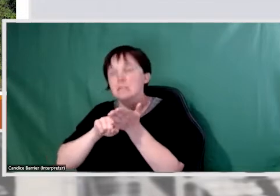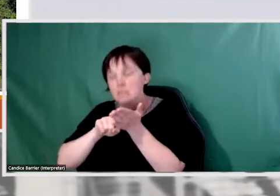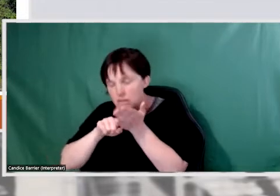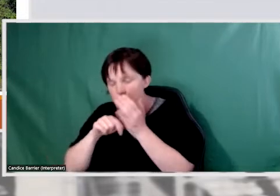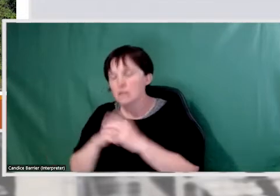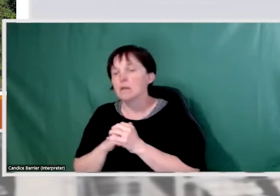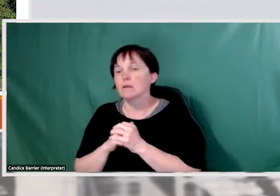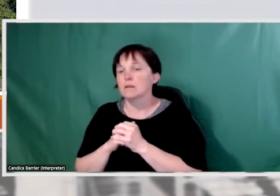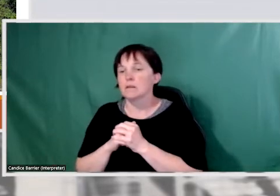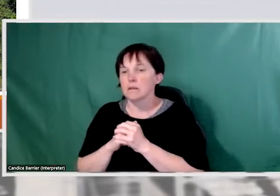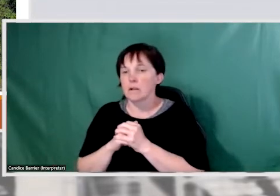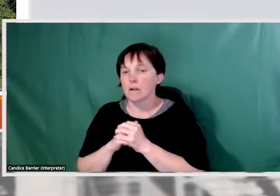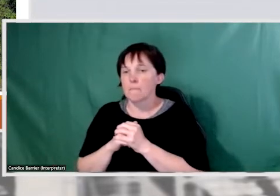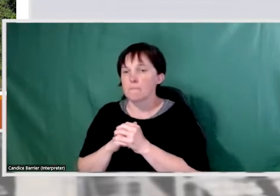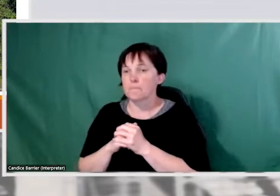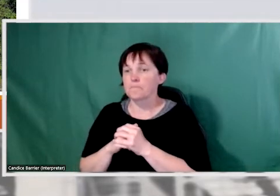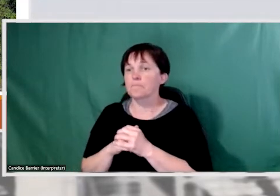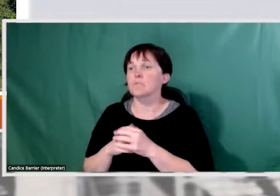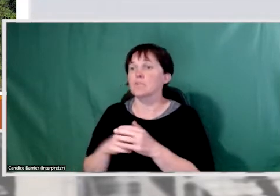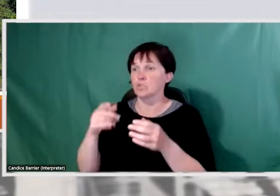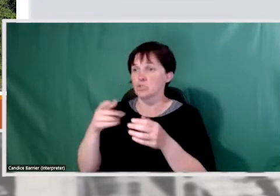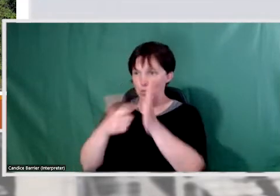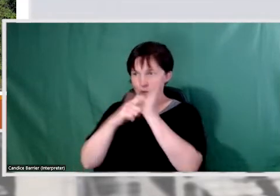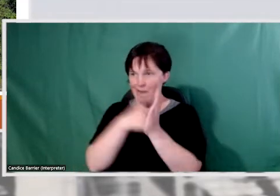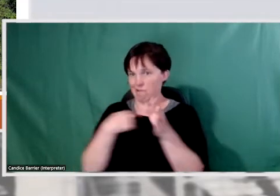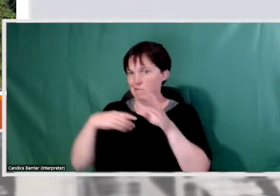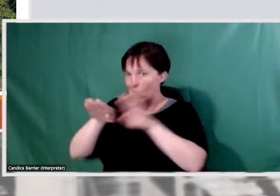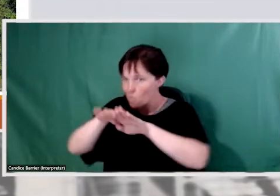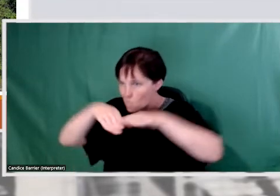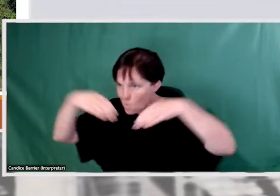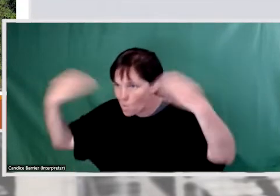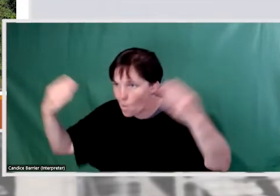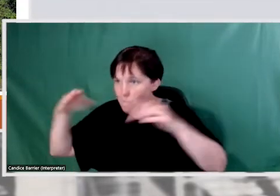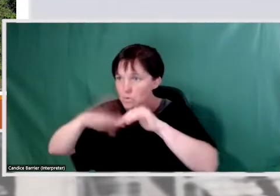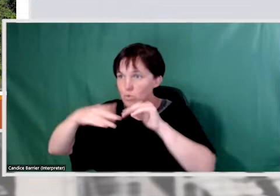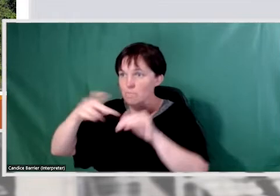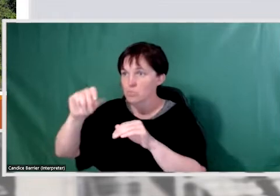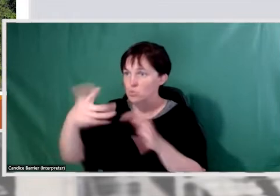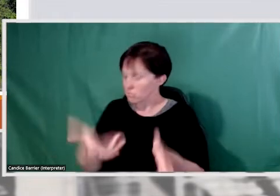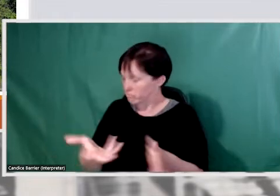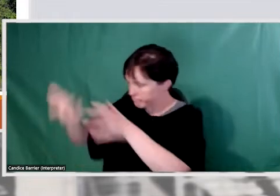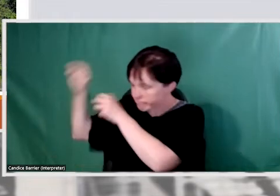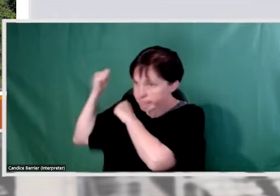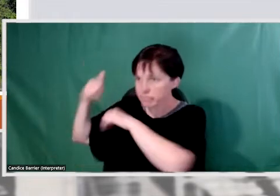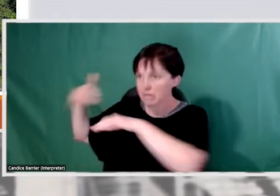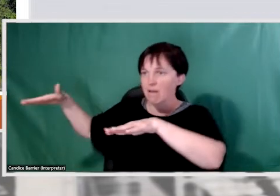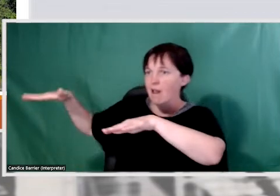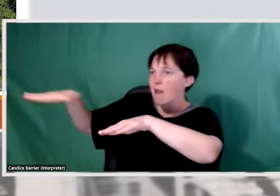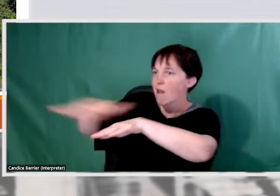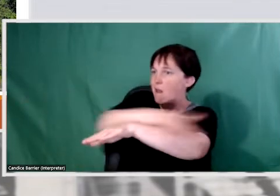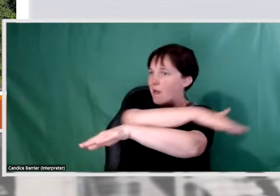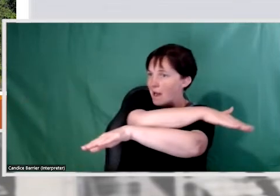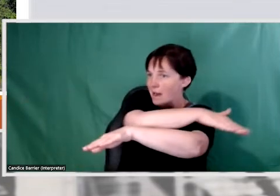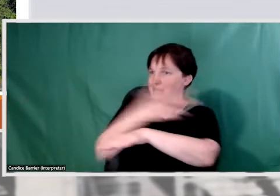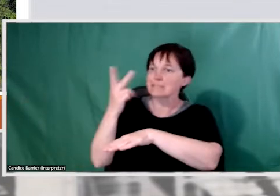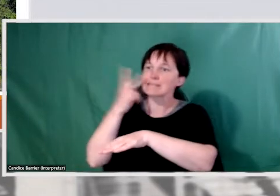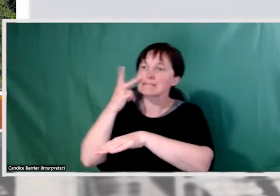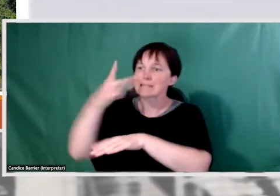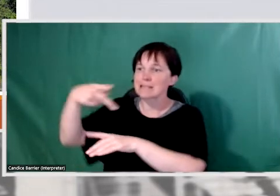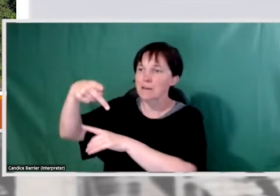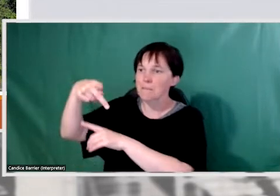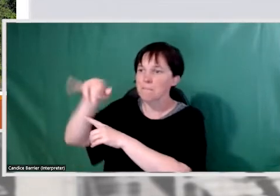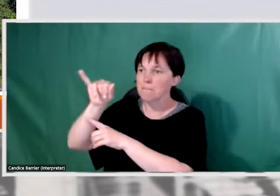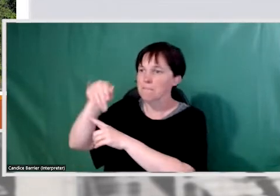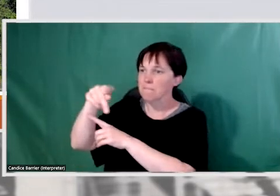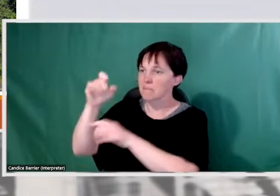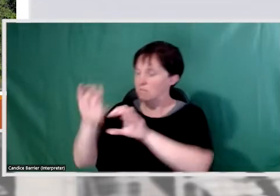the incident. It required us to open up the pool, to remove the liner, to see the condition of pipes that were under